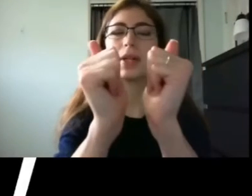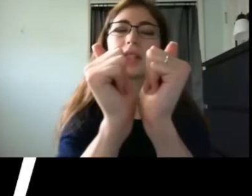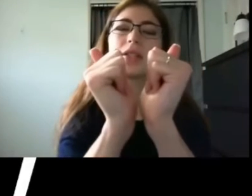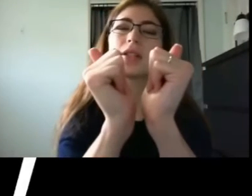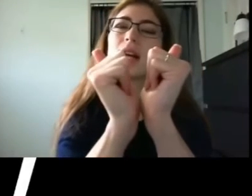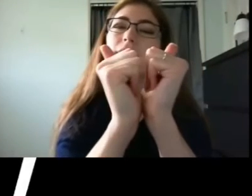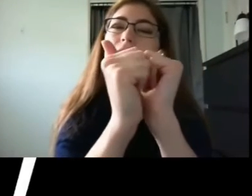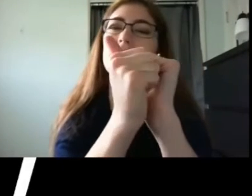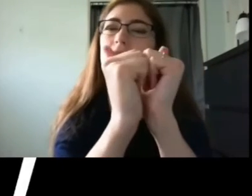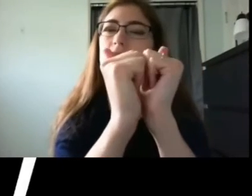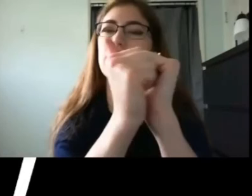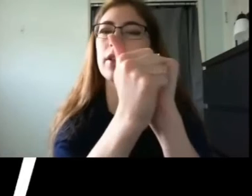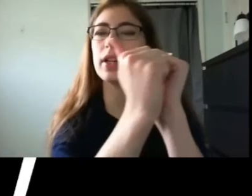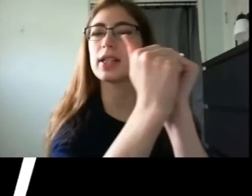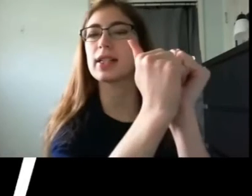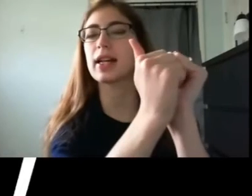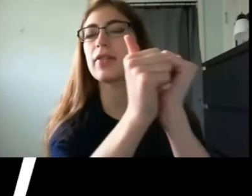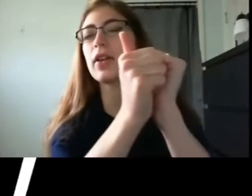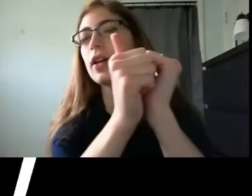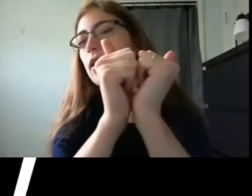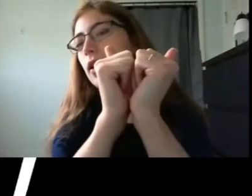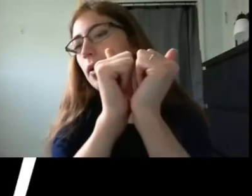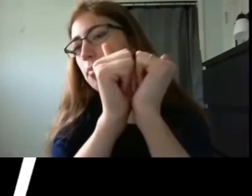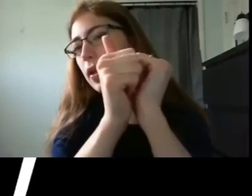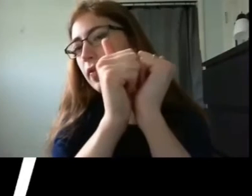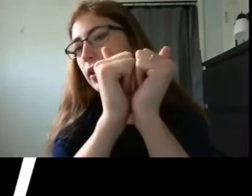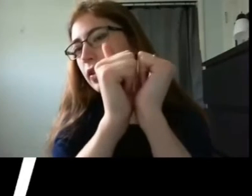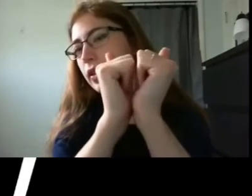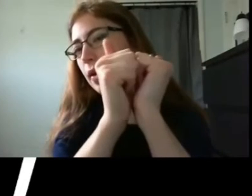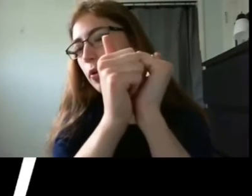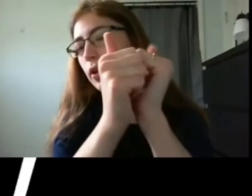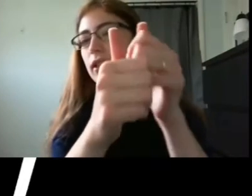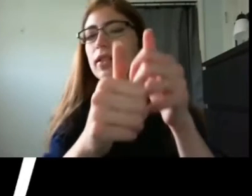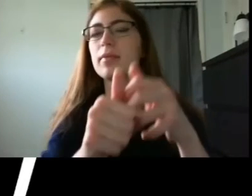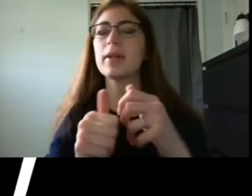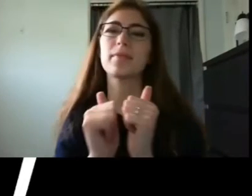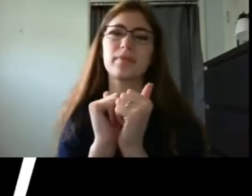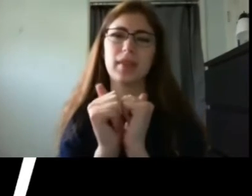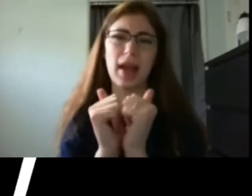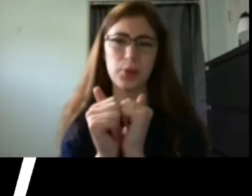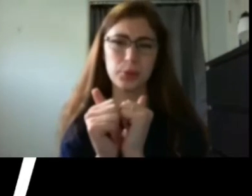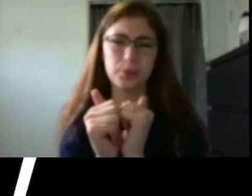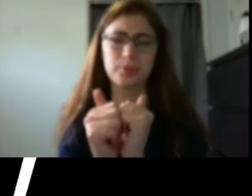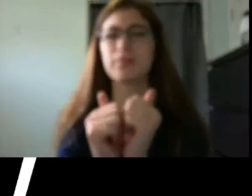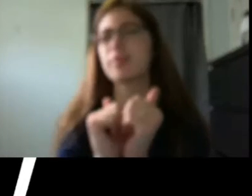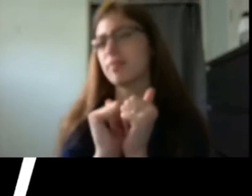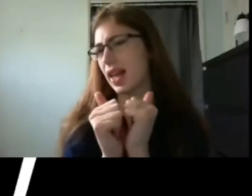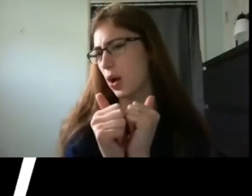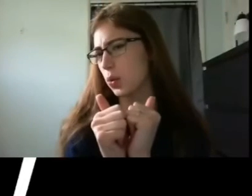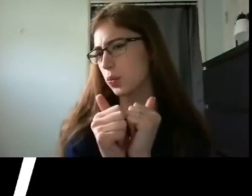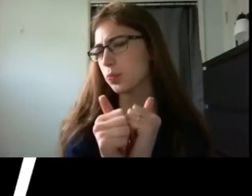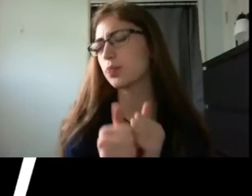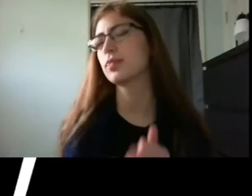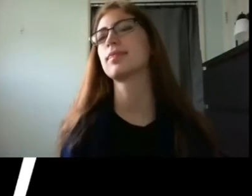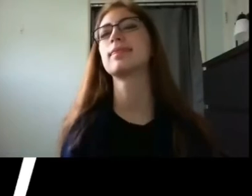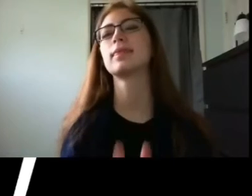My wrists are kind of touching each other, and it's kind of pivoting on that point a little bit. How,